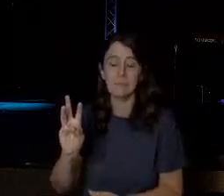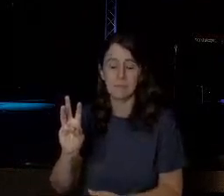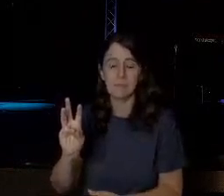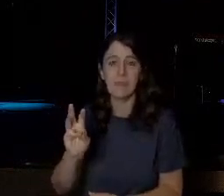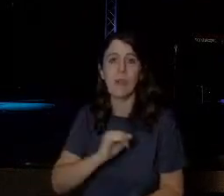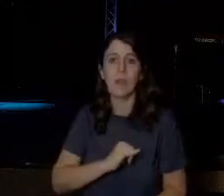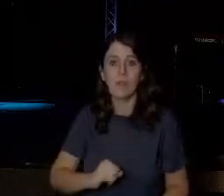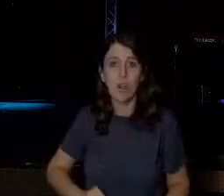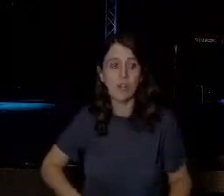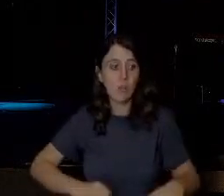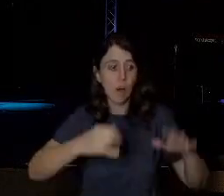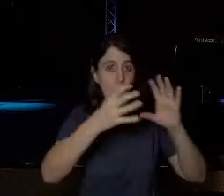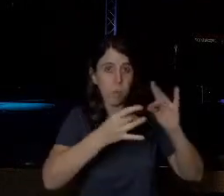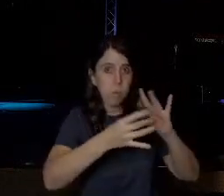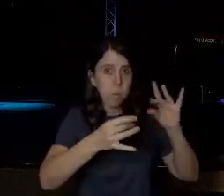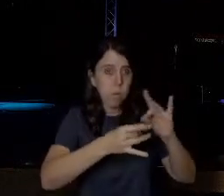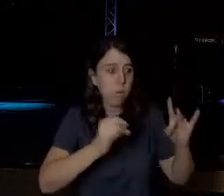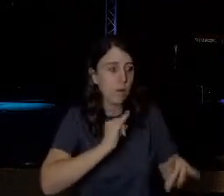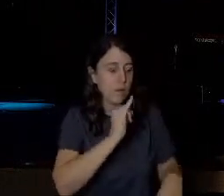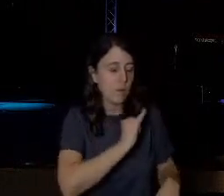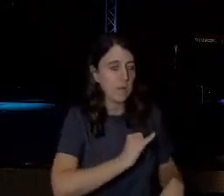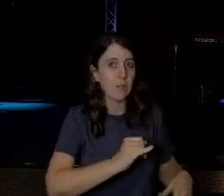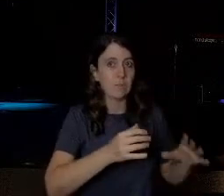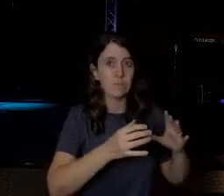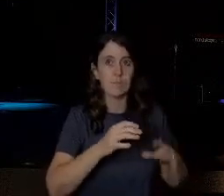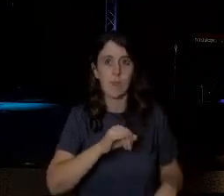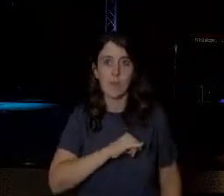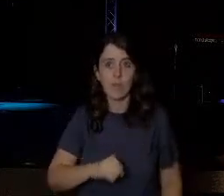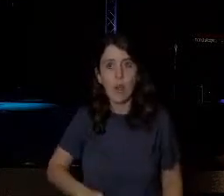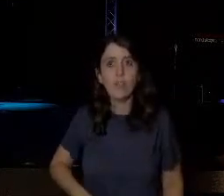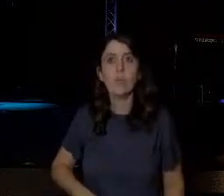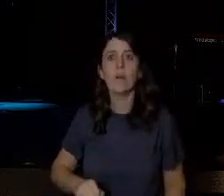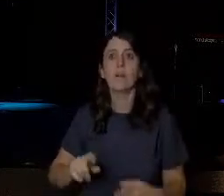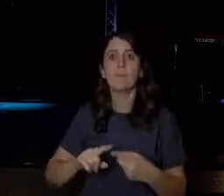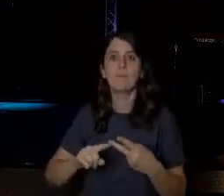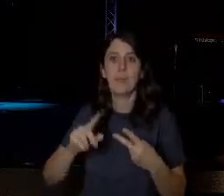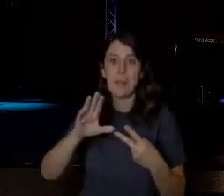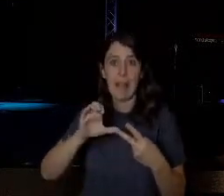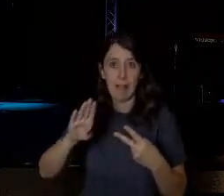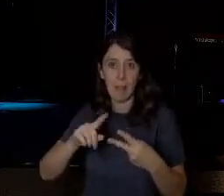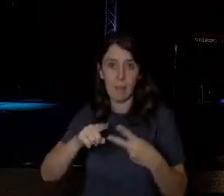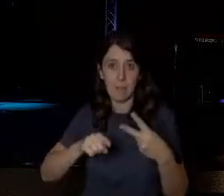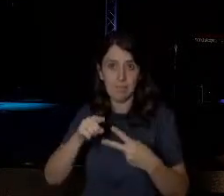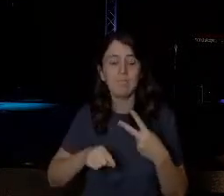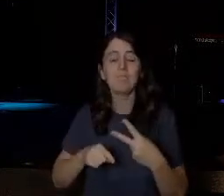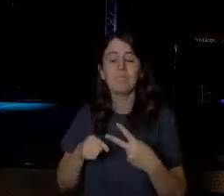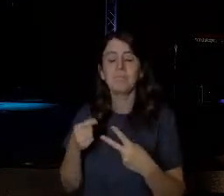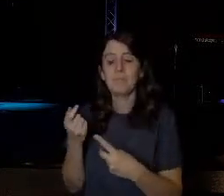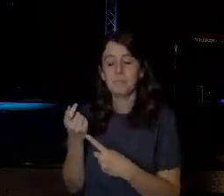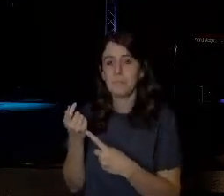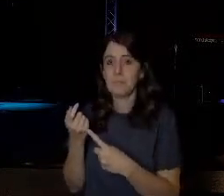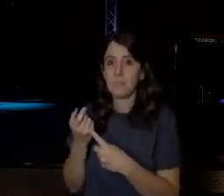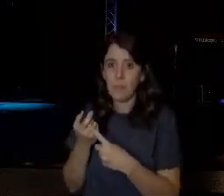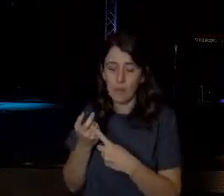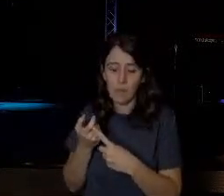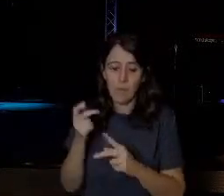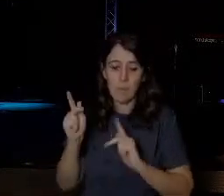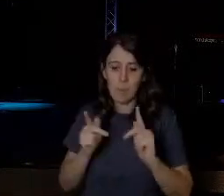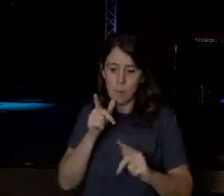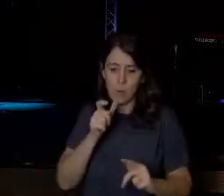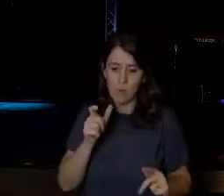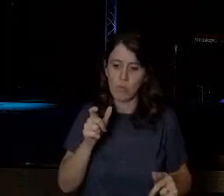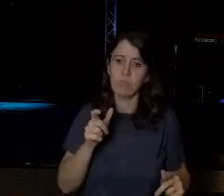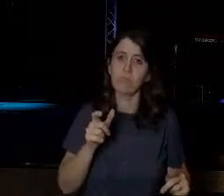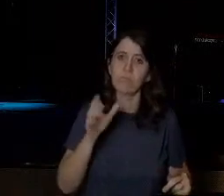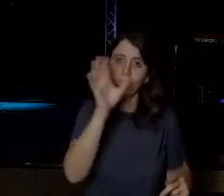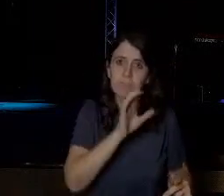Joshua address the Israelites, and he says this, Joshua, son of Nun, and Caleb, son of Jephunneh, who were among those who had explored the land, tore their